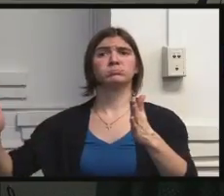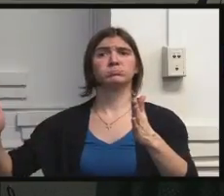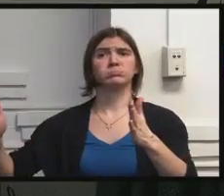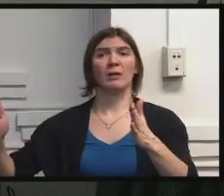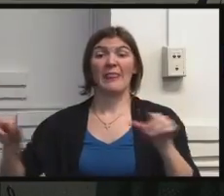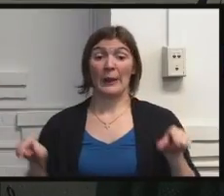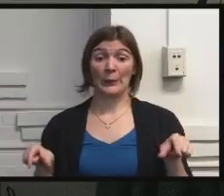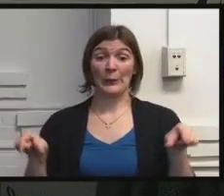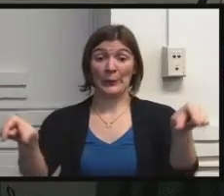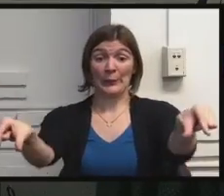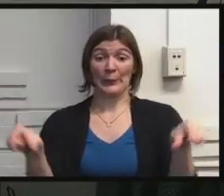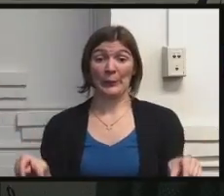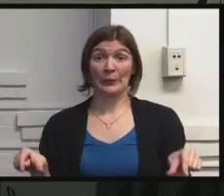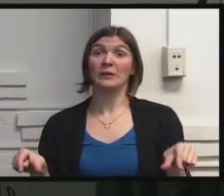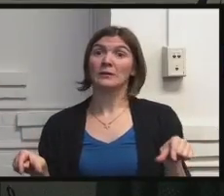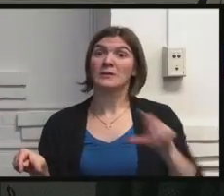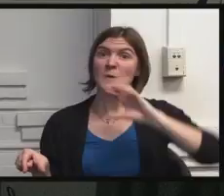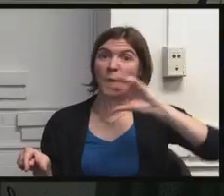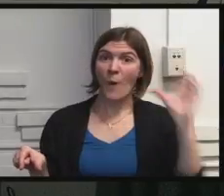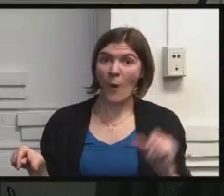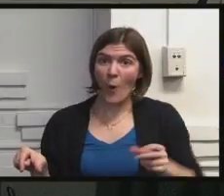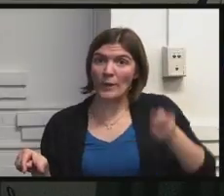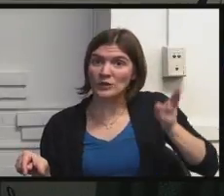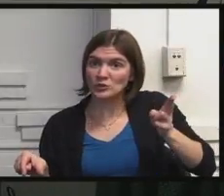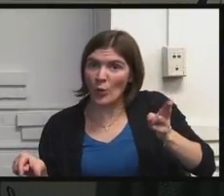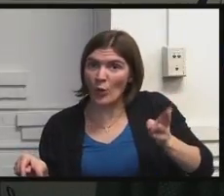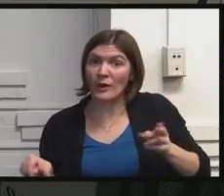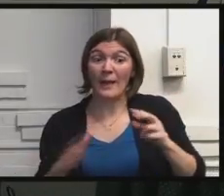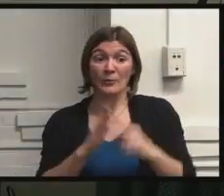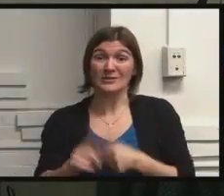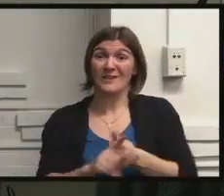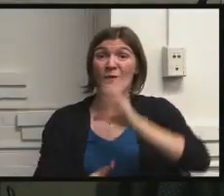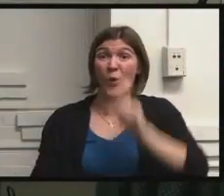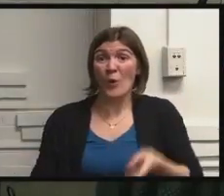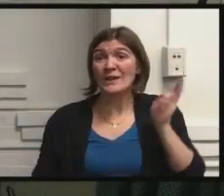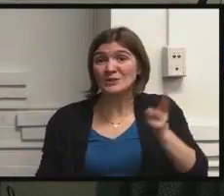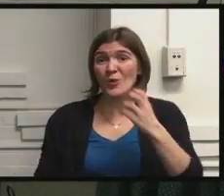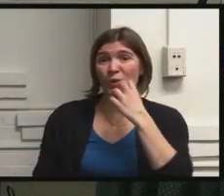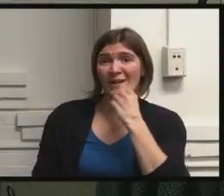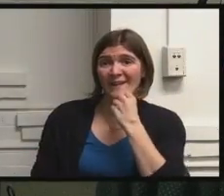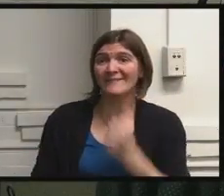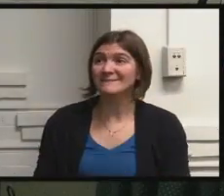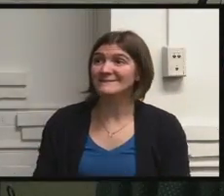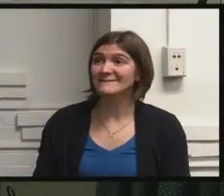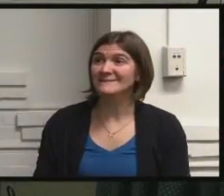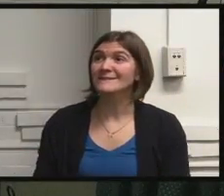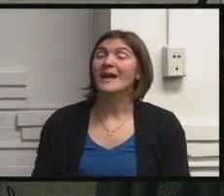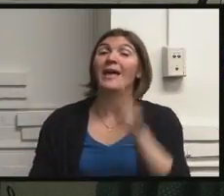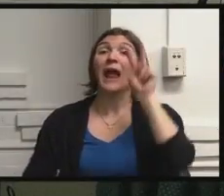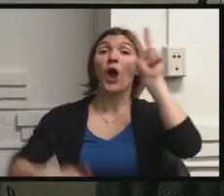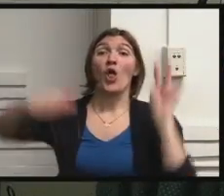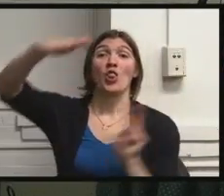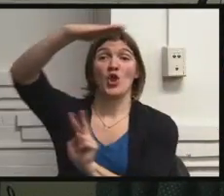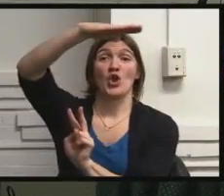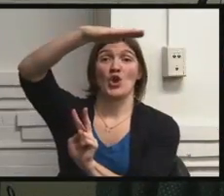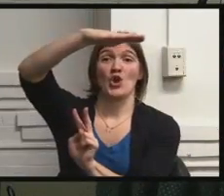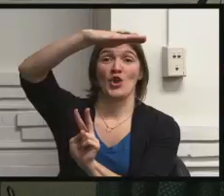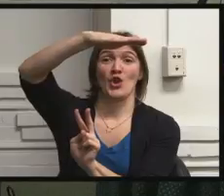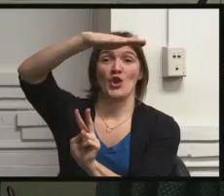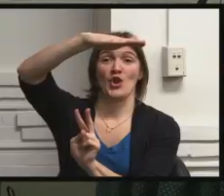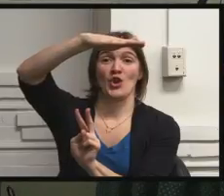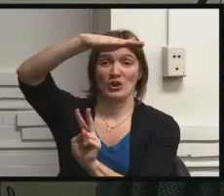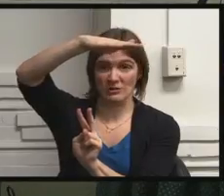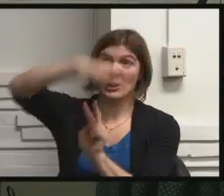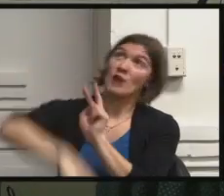railing is historic, as well as the bridge itself is considered historic. So here's just another picture. Now we're underneath the bridge